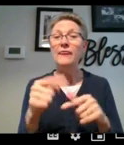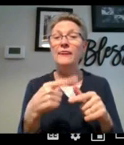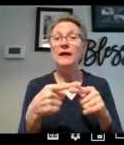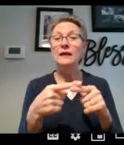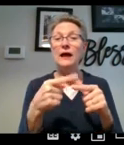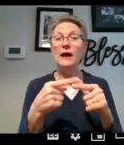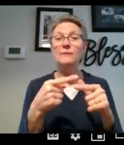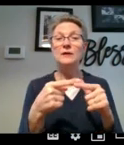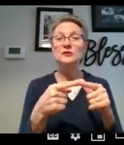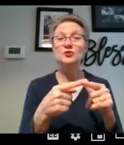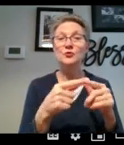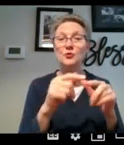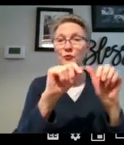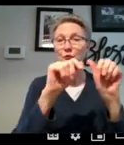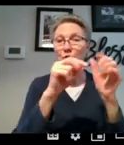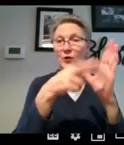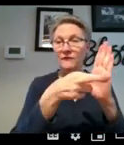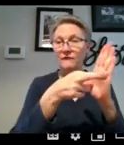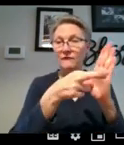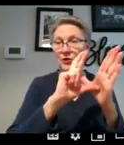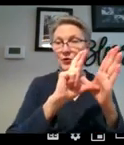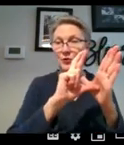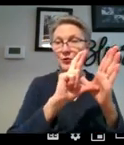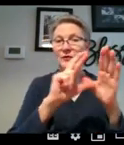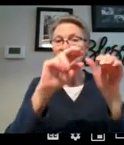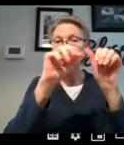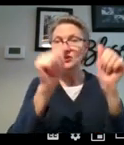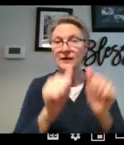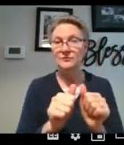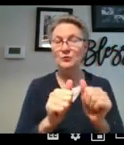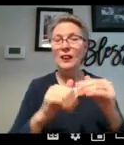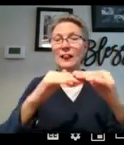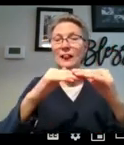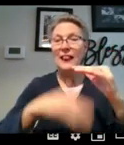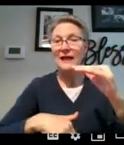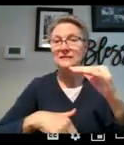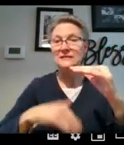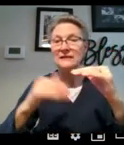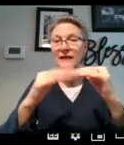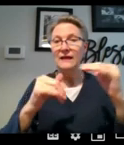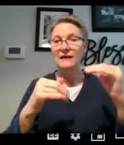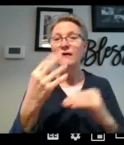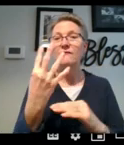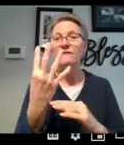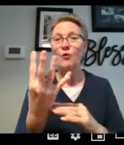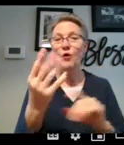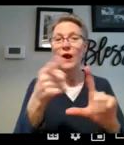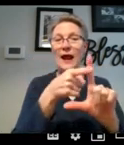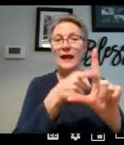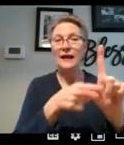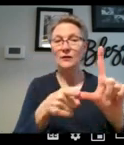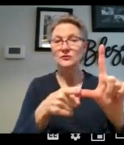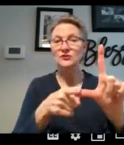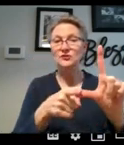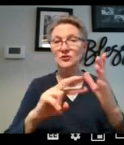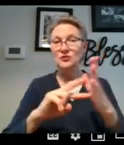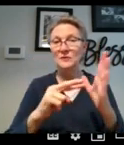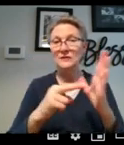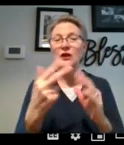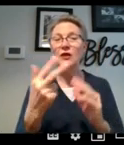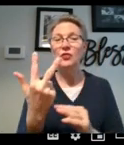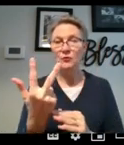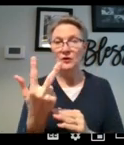the shapes are with fewer than 4 angles. So that's less than 4, which means 3. So you should have circled